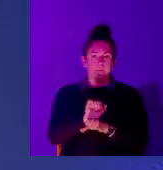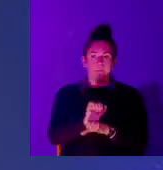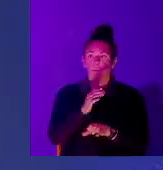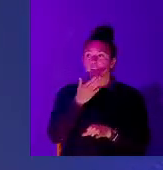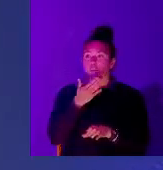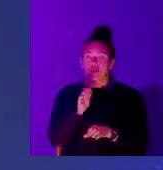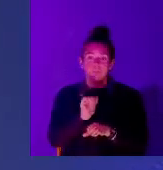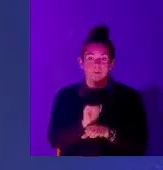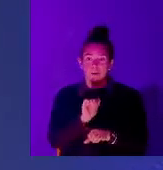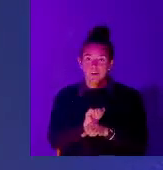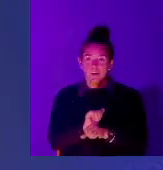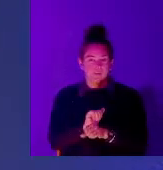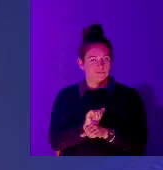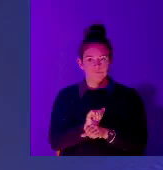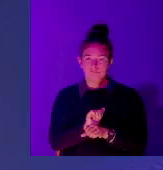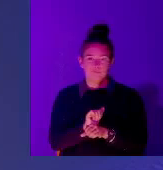much